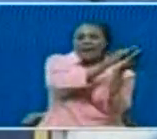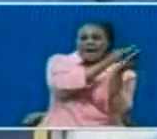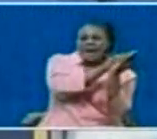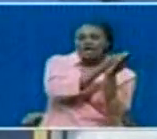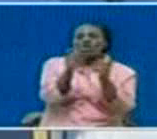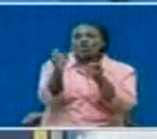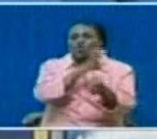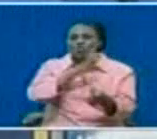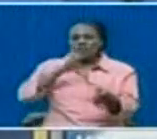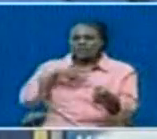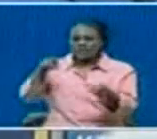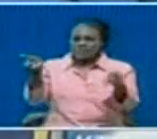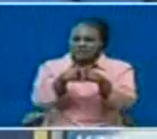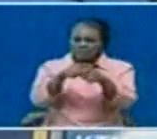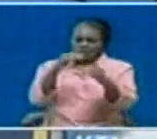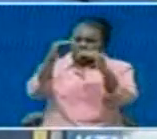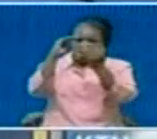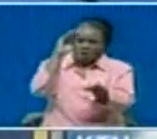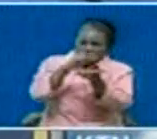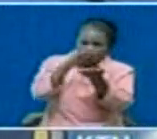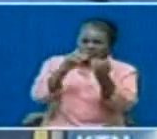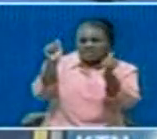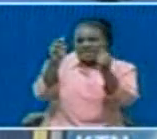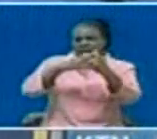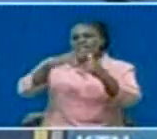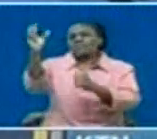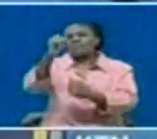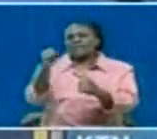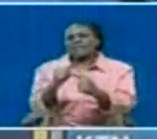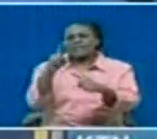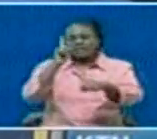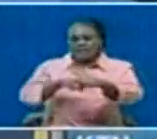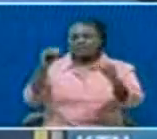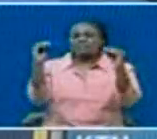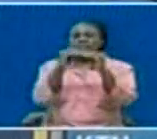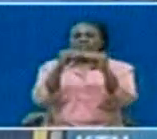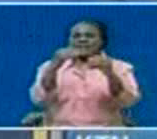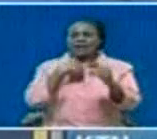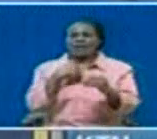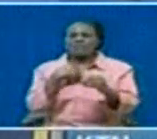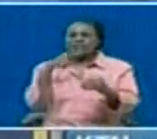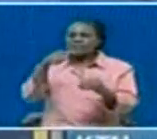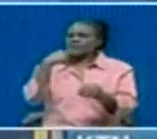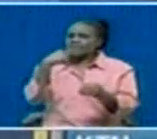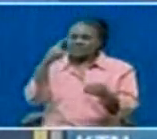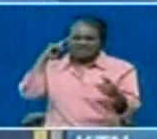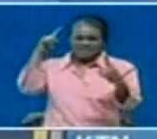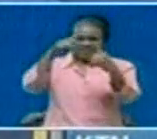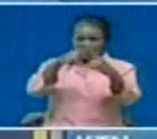will hike the base lending rate to just about 9% when it sits next. However, CBK has set an inflation target